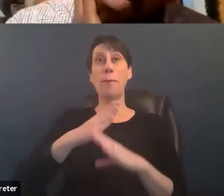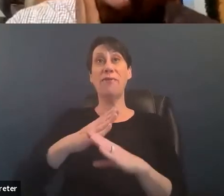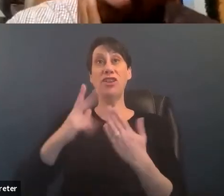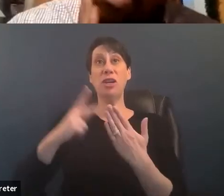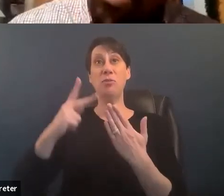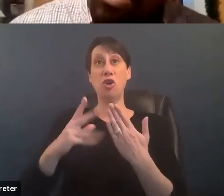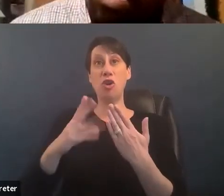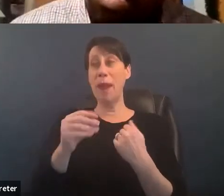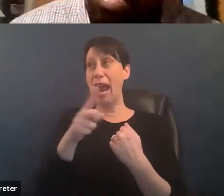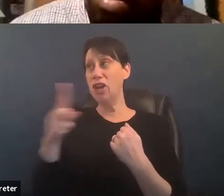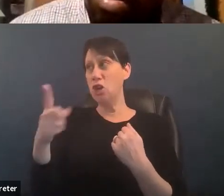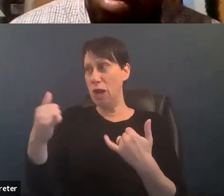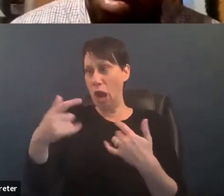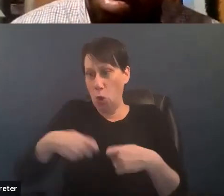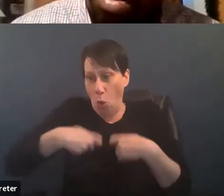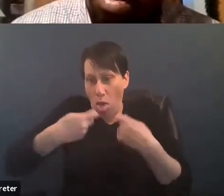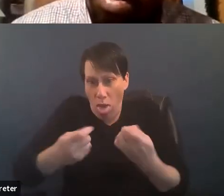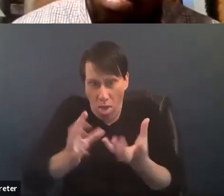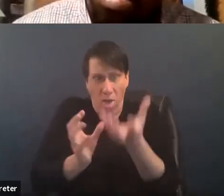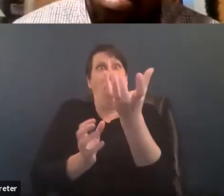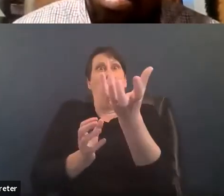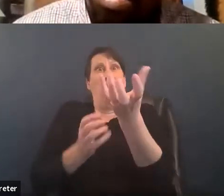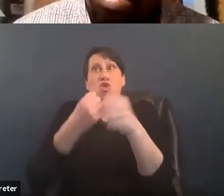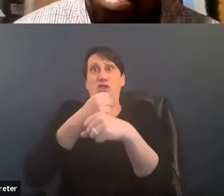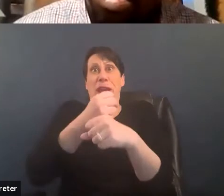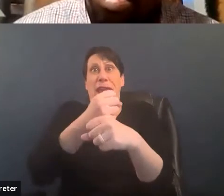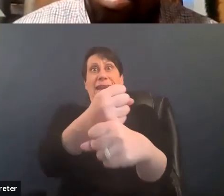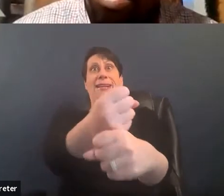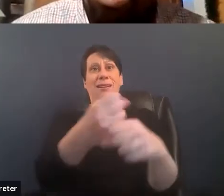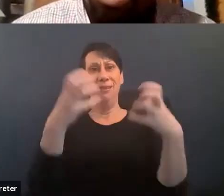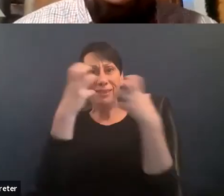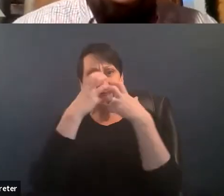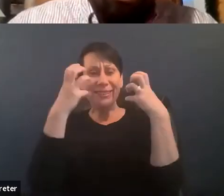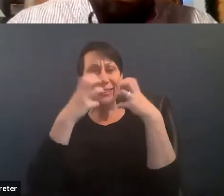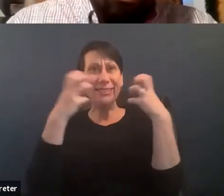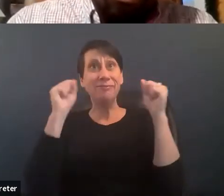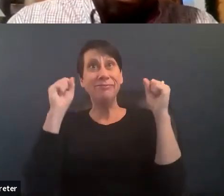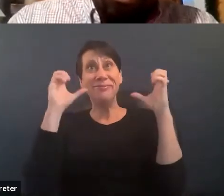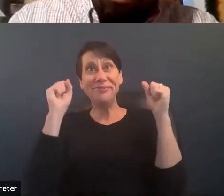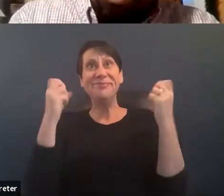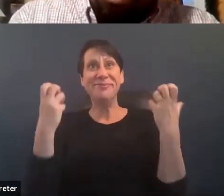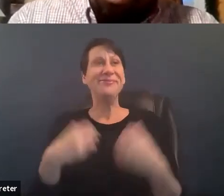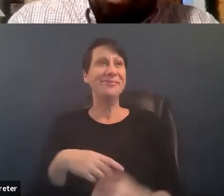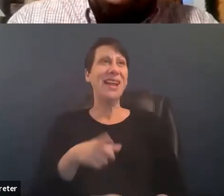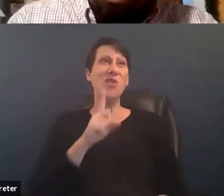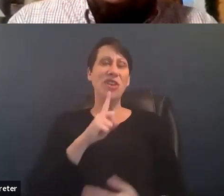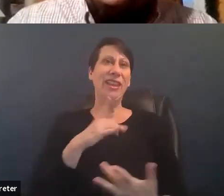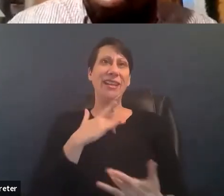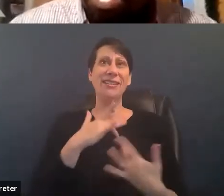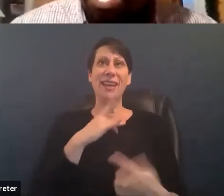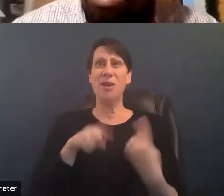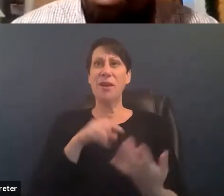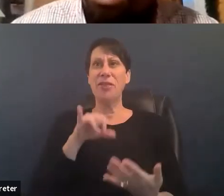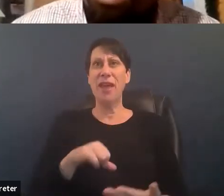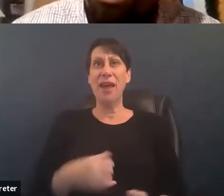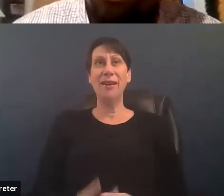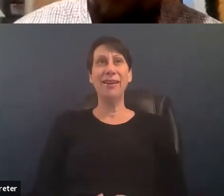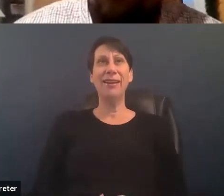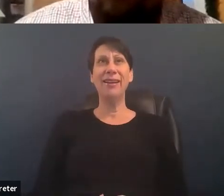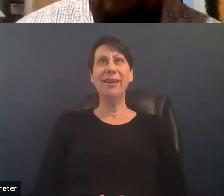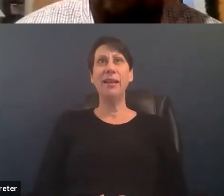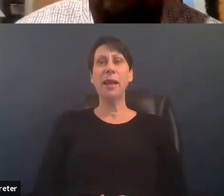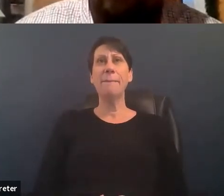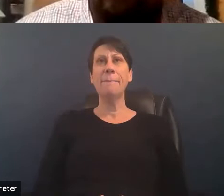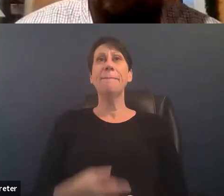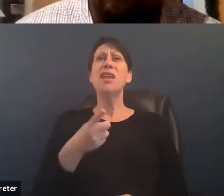realize was there. And so it's great hearing about it. So I'm super, super excited about it. You all have kind of answered